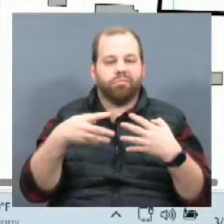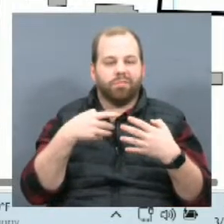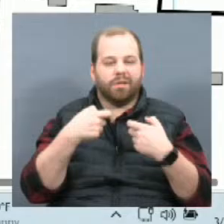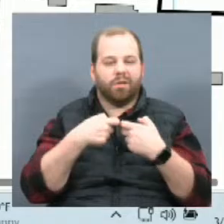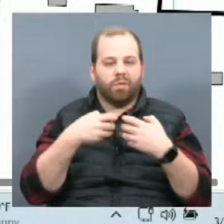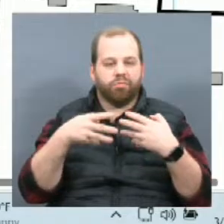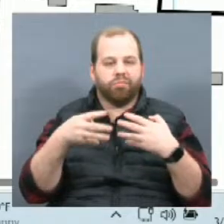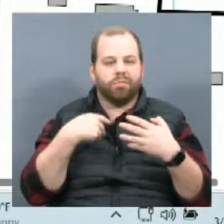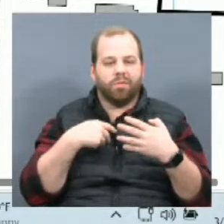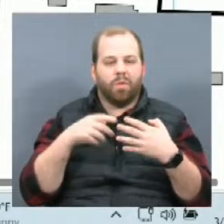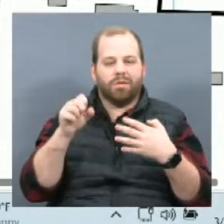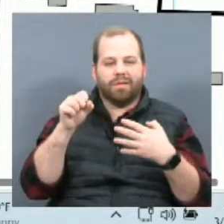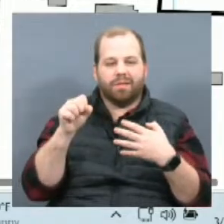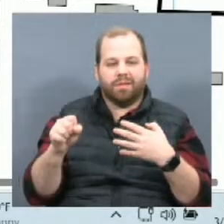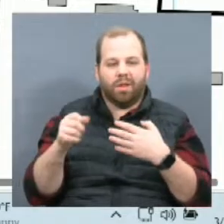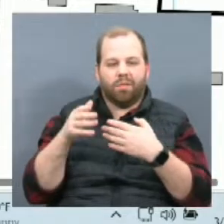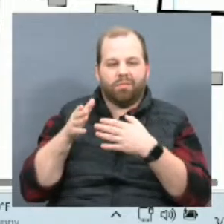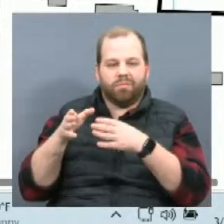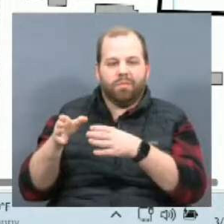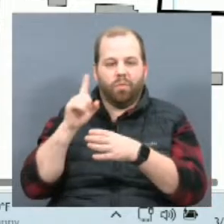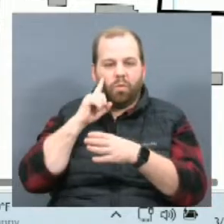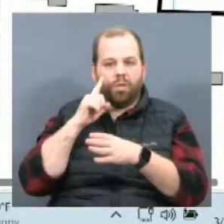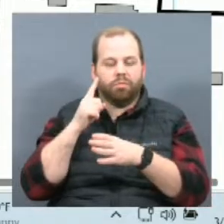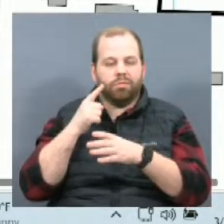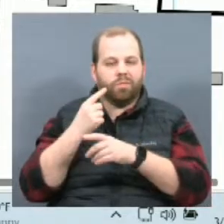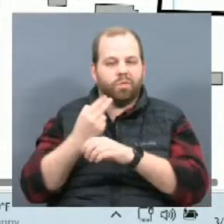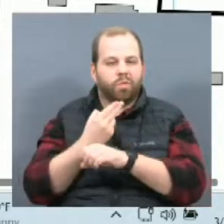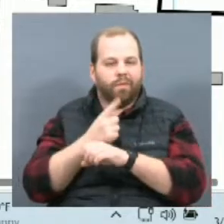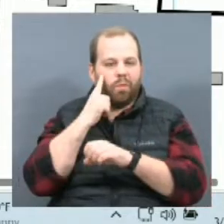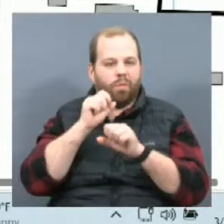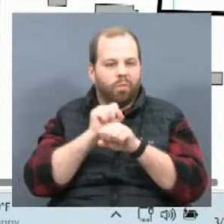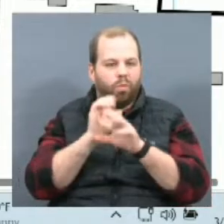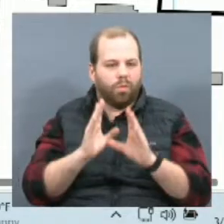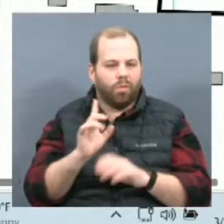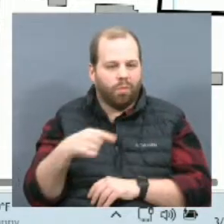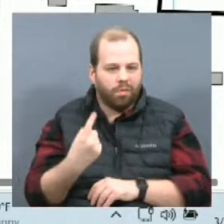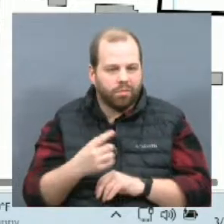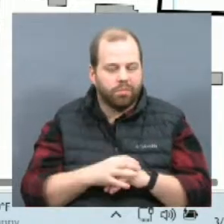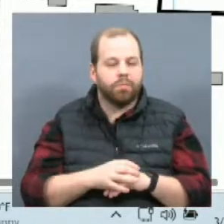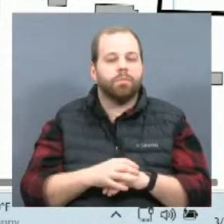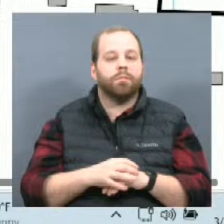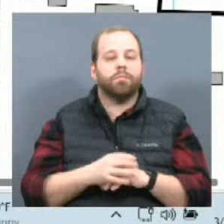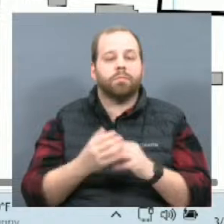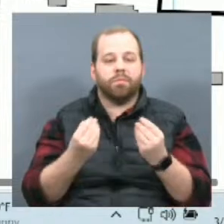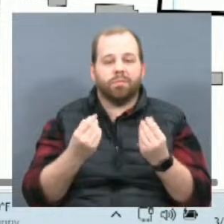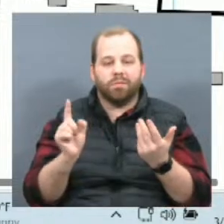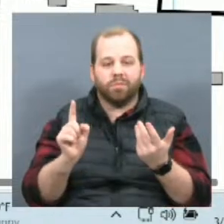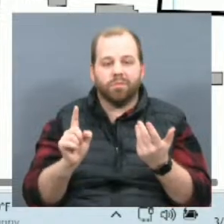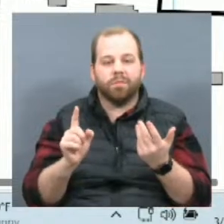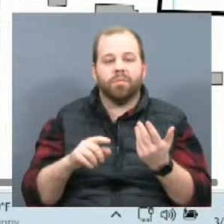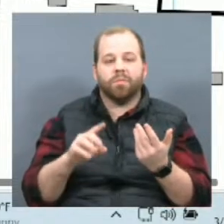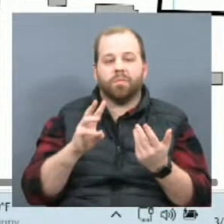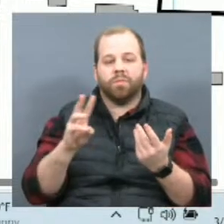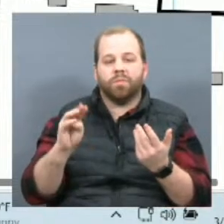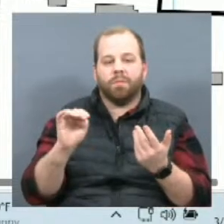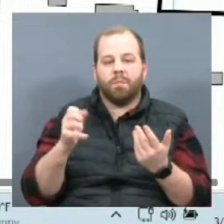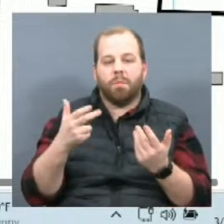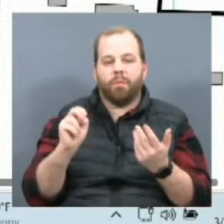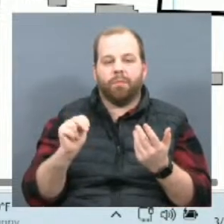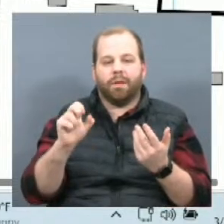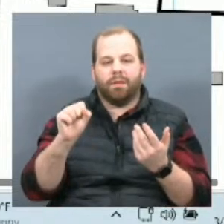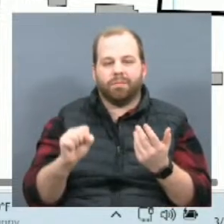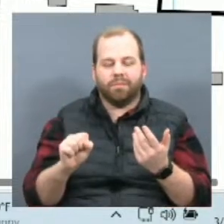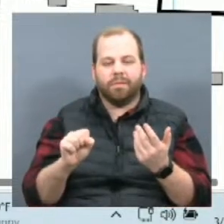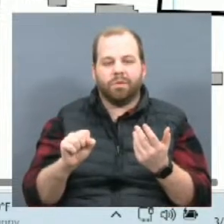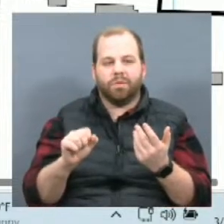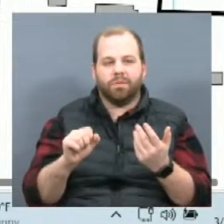South Booker Street and will be used exclusively for the employees of the Oyster Bar. The property is located south of West Markham Street,